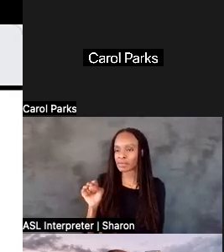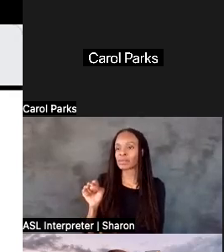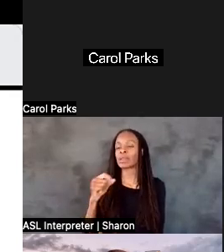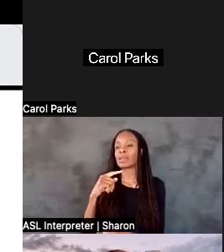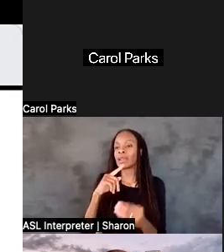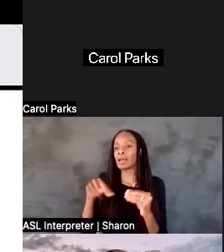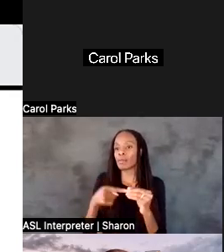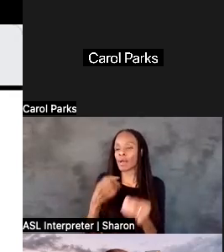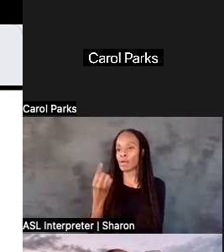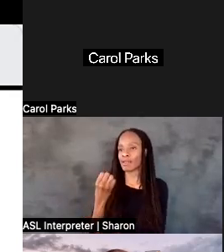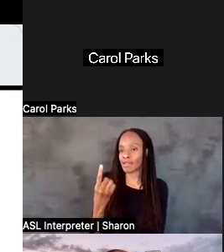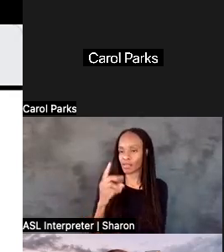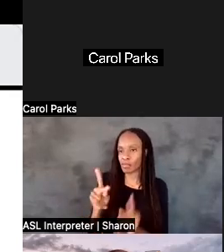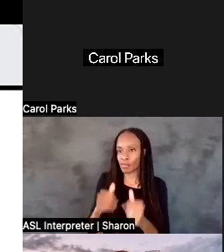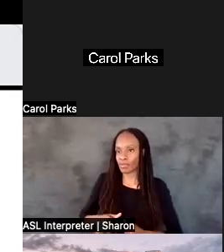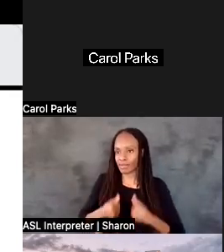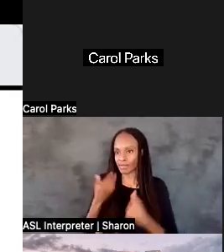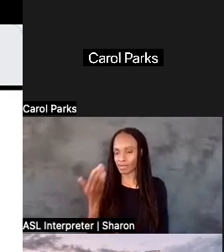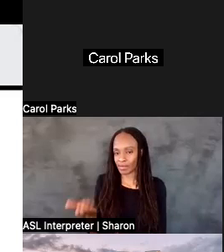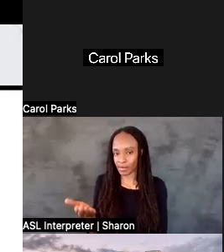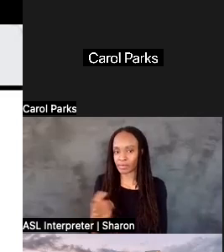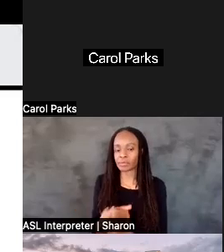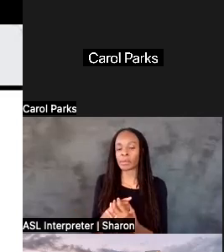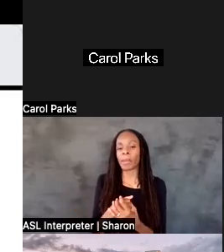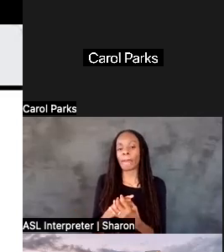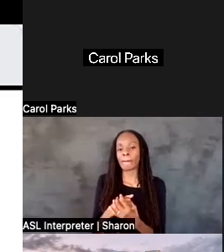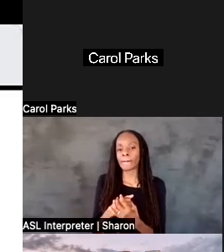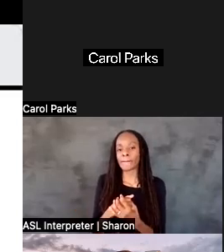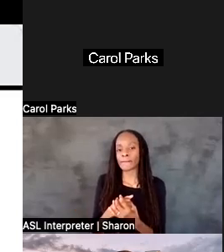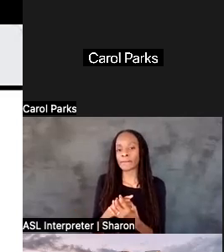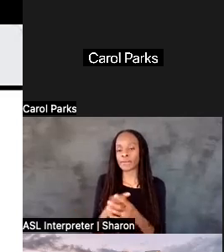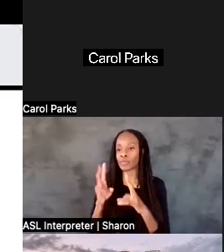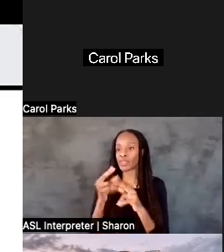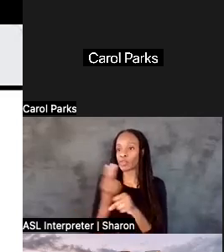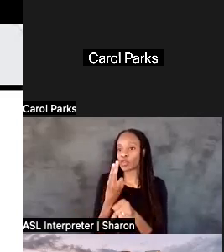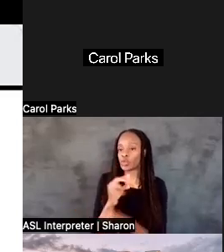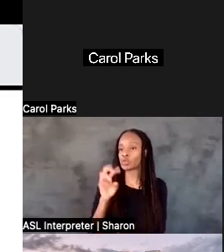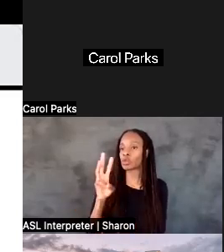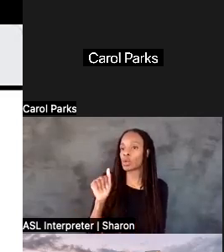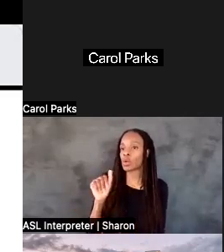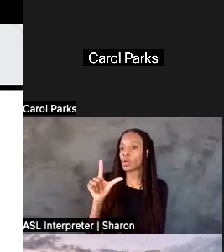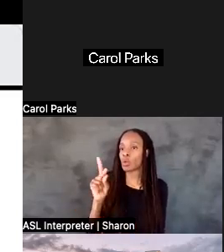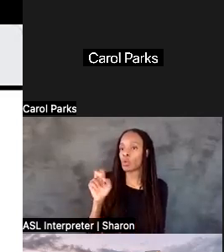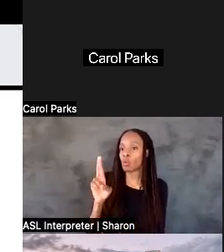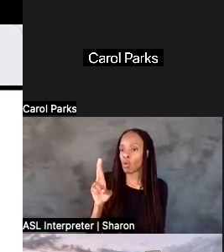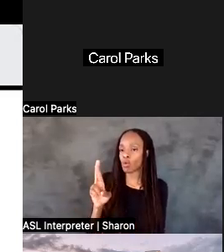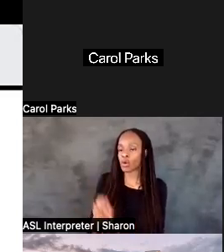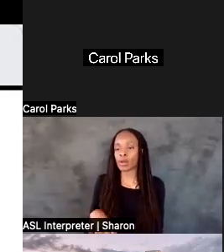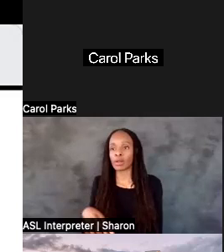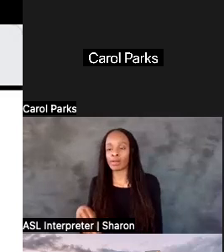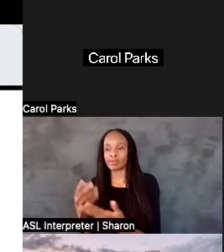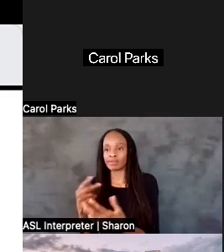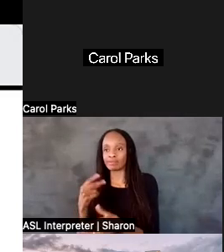about 11 residents. They are, they either use walkers, a bed bounding, or